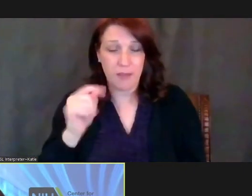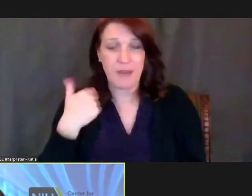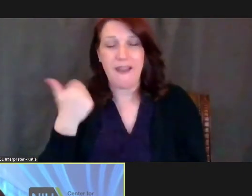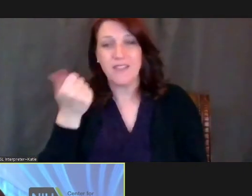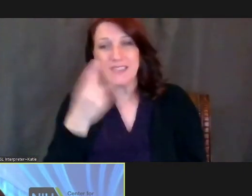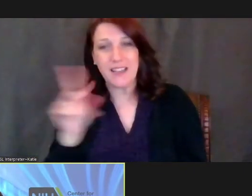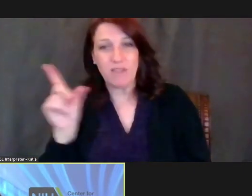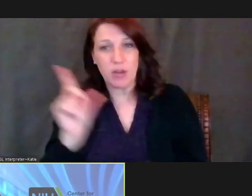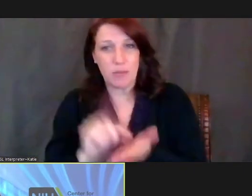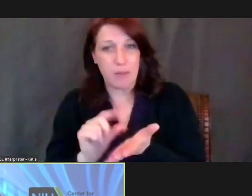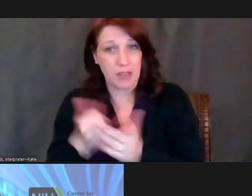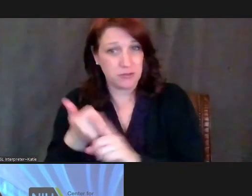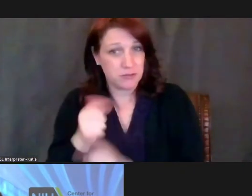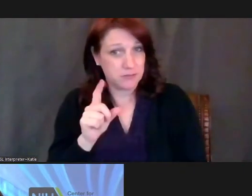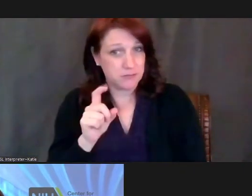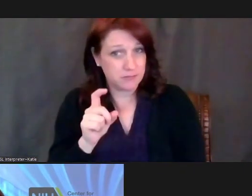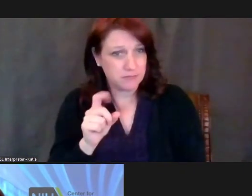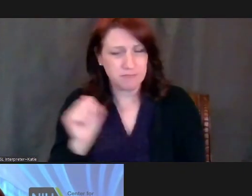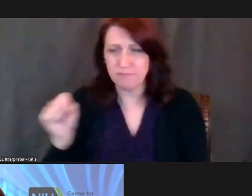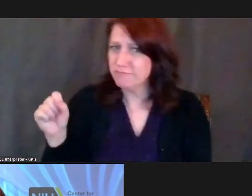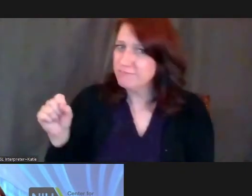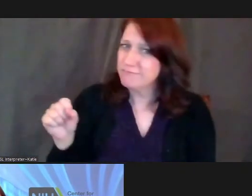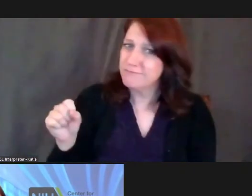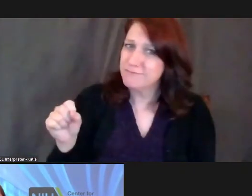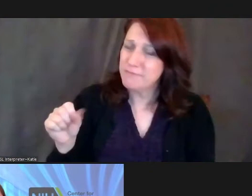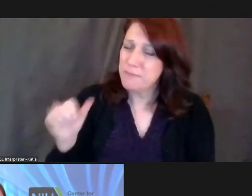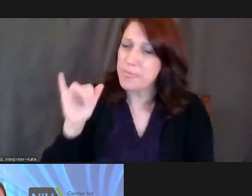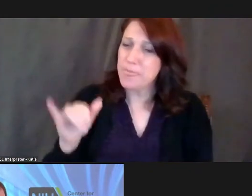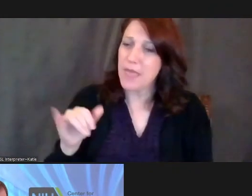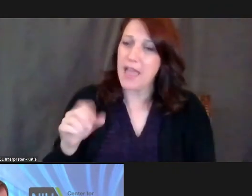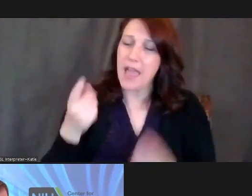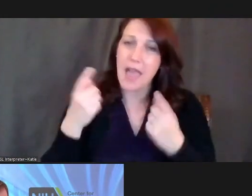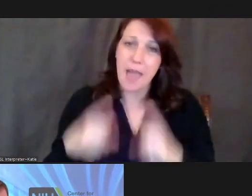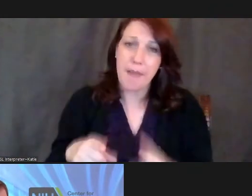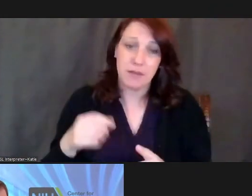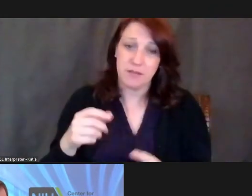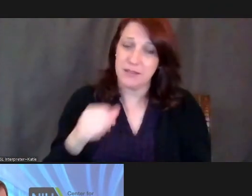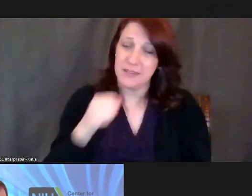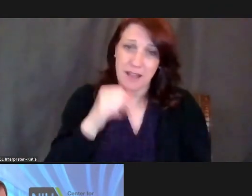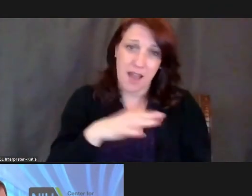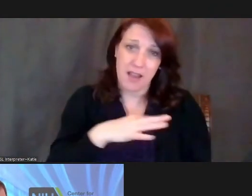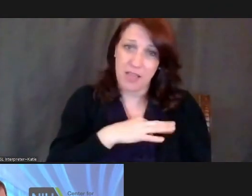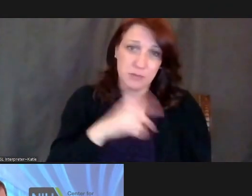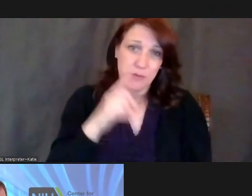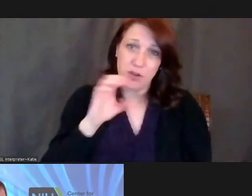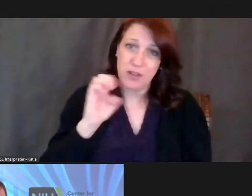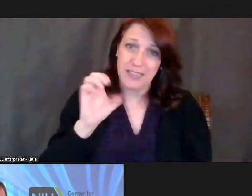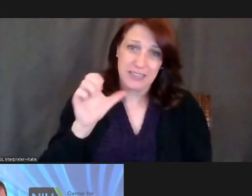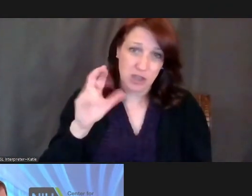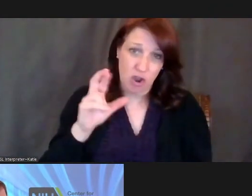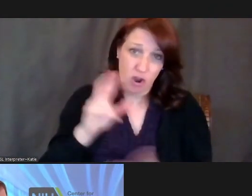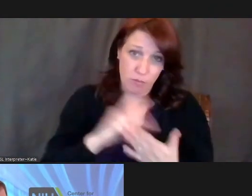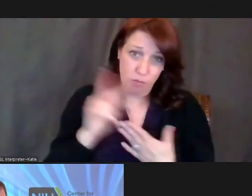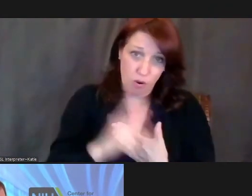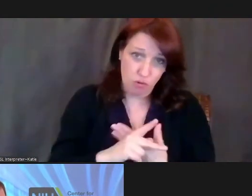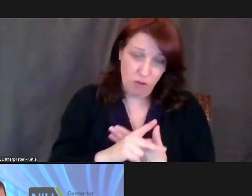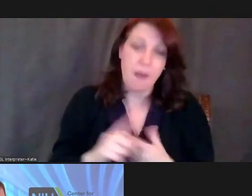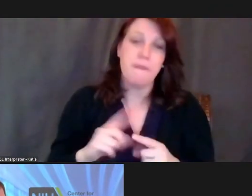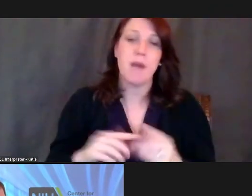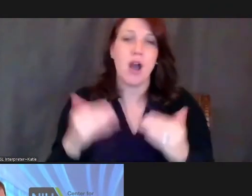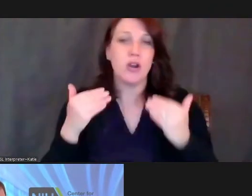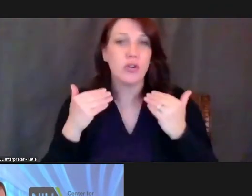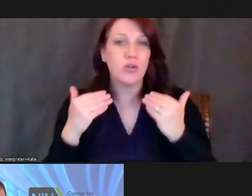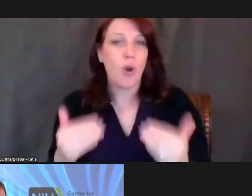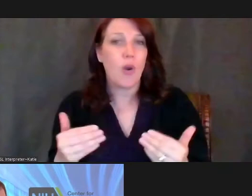publications? Absolutely. So that's a case where you wouldn't be eligible for the ECR program, but instead you would go ahead and send